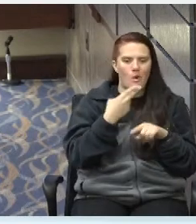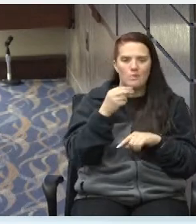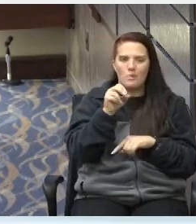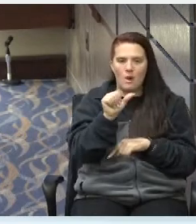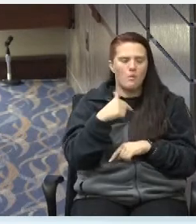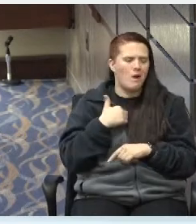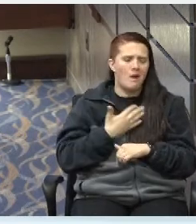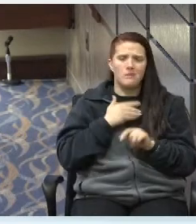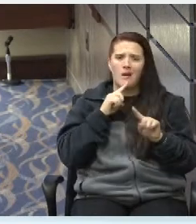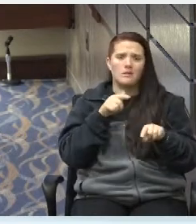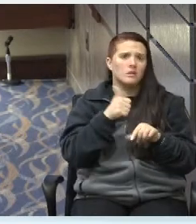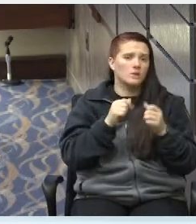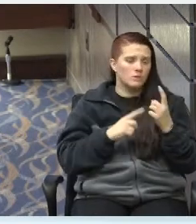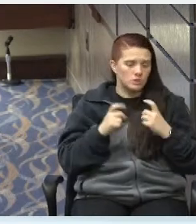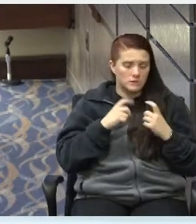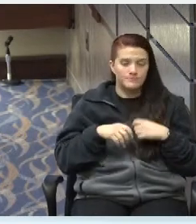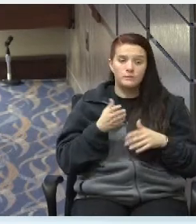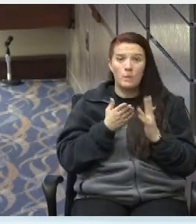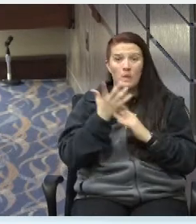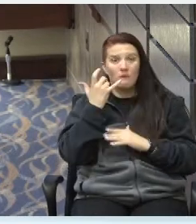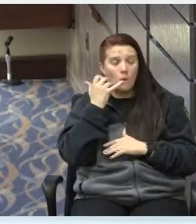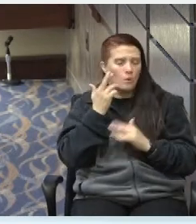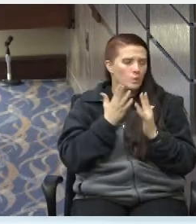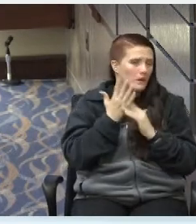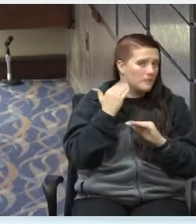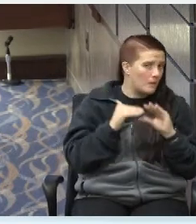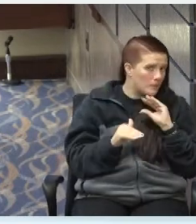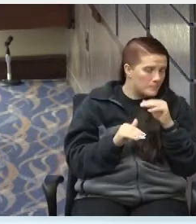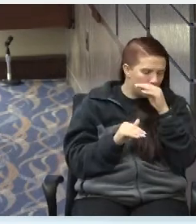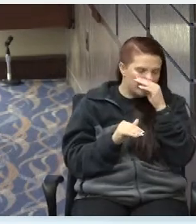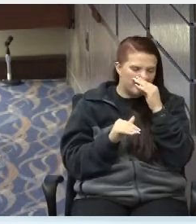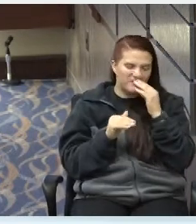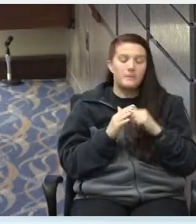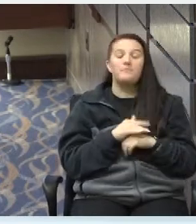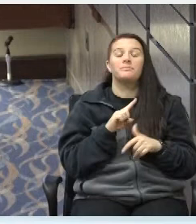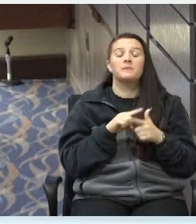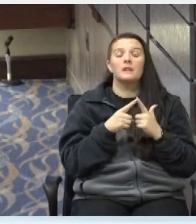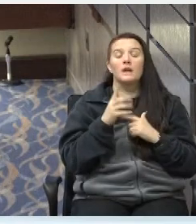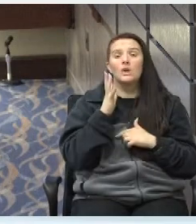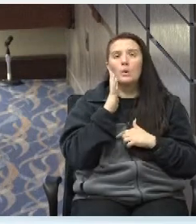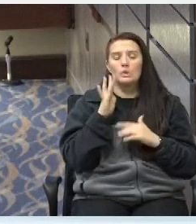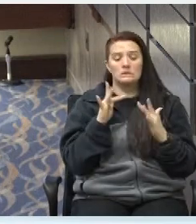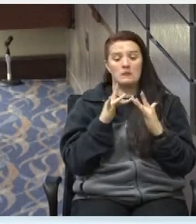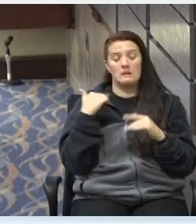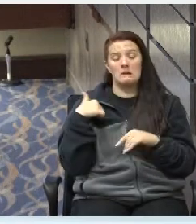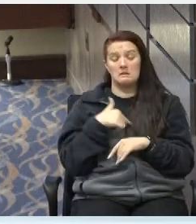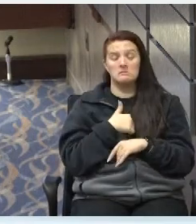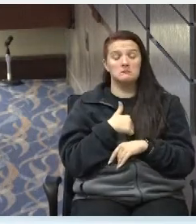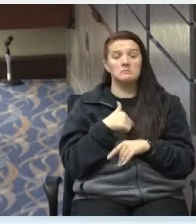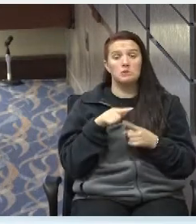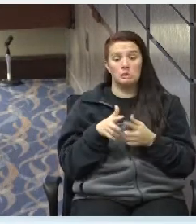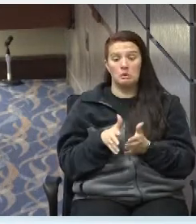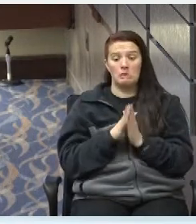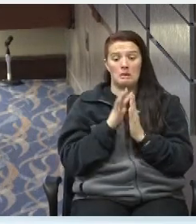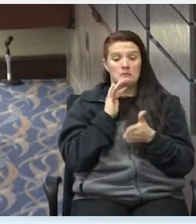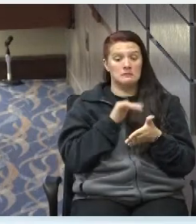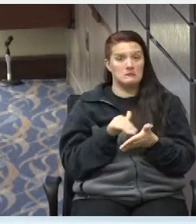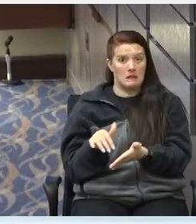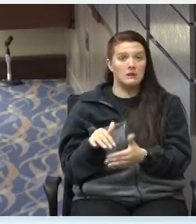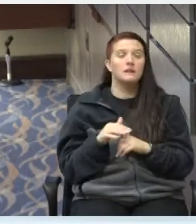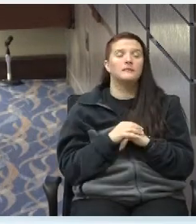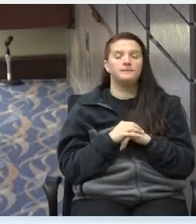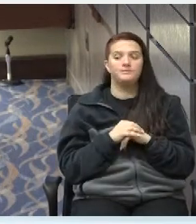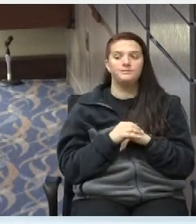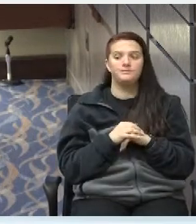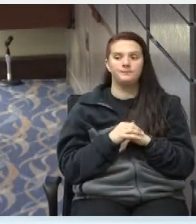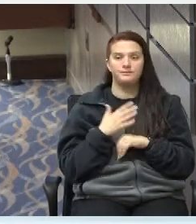answer questions over the phone or by email. And then you would just contact us to request a study. The